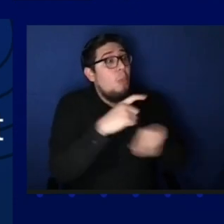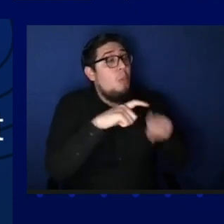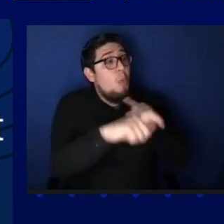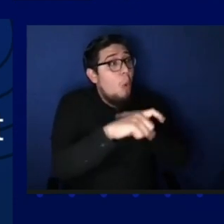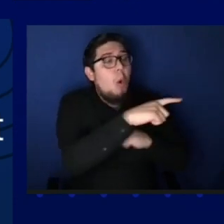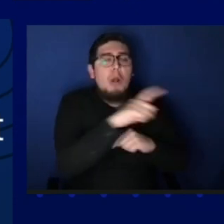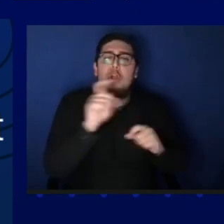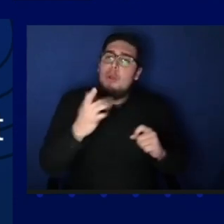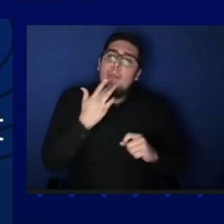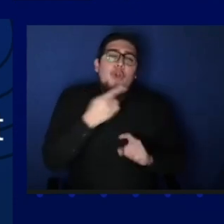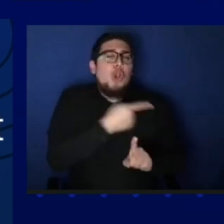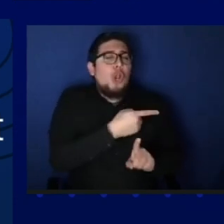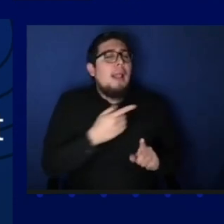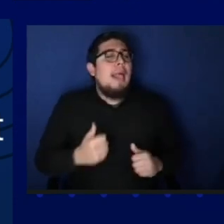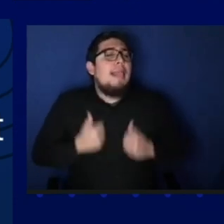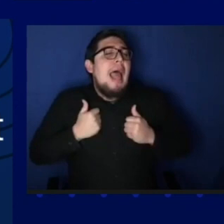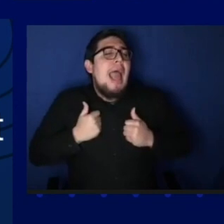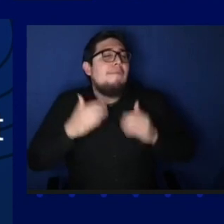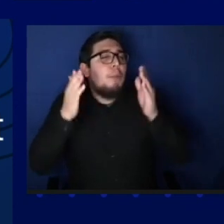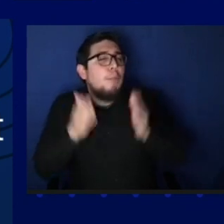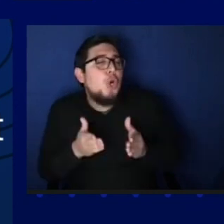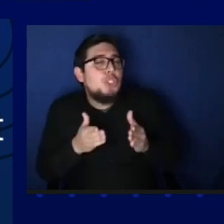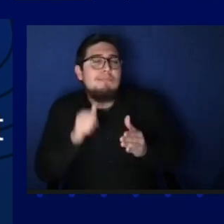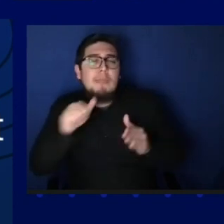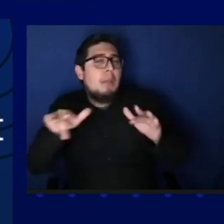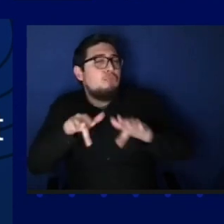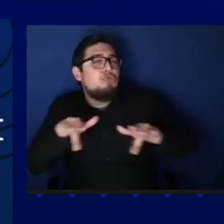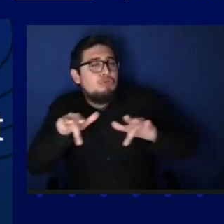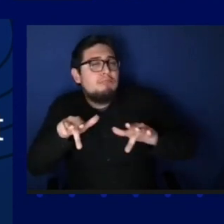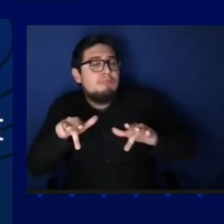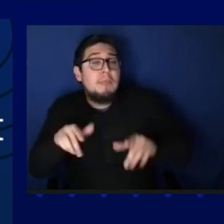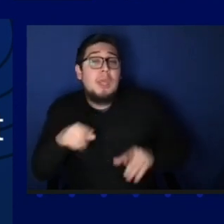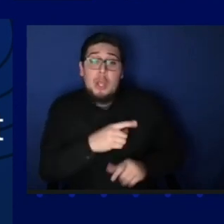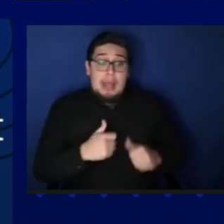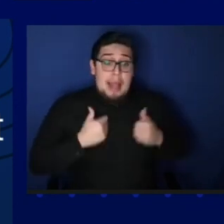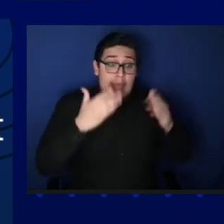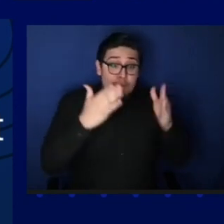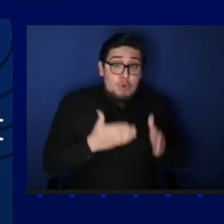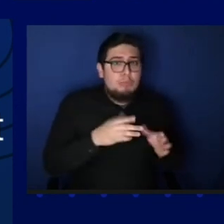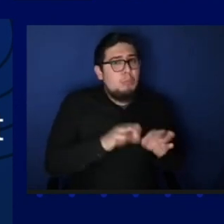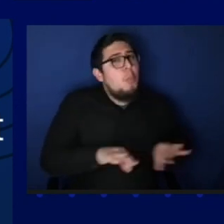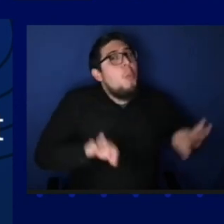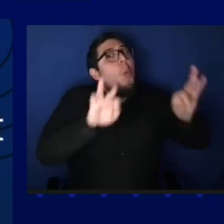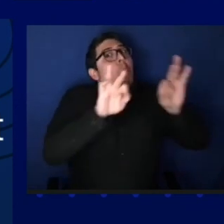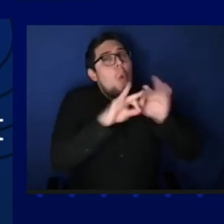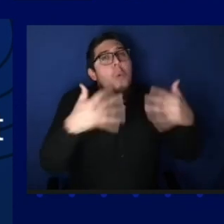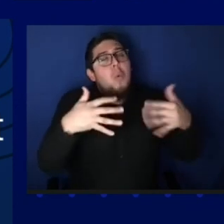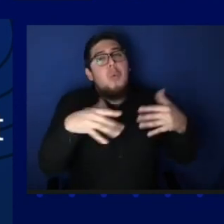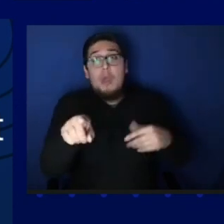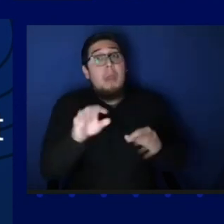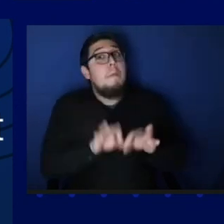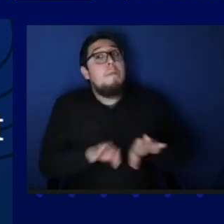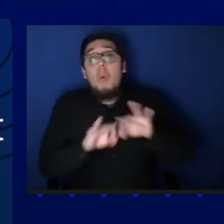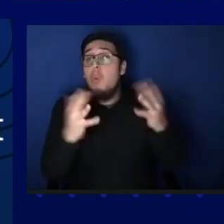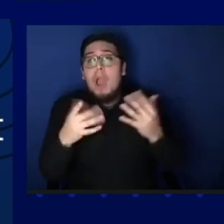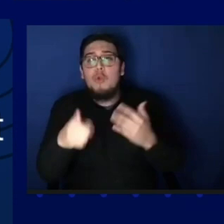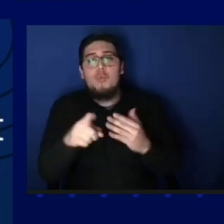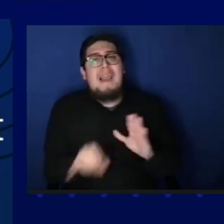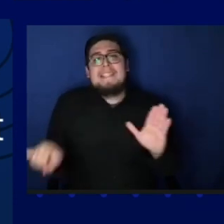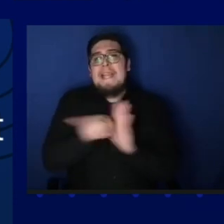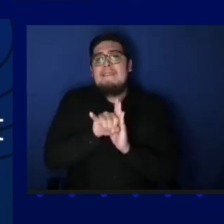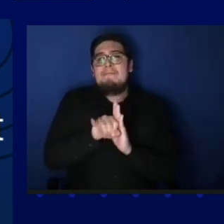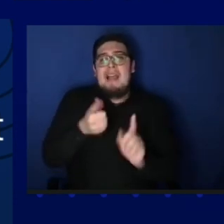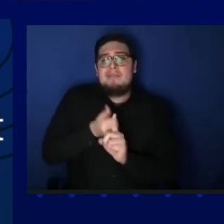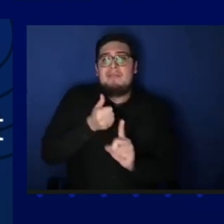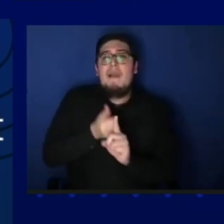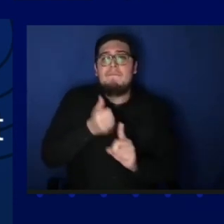and hoping that someone gets back to you. So when you call, it's very, very important that you identify yourself as a